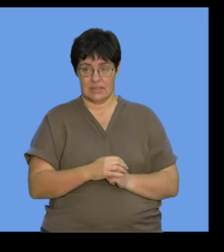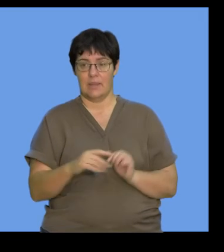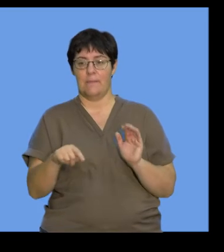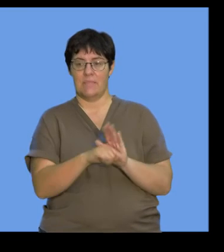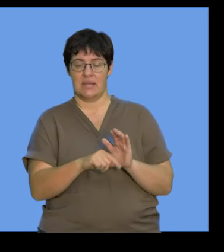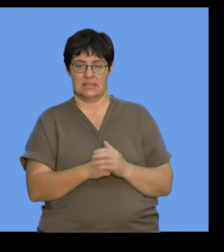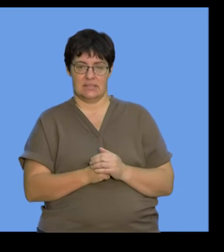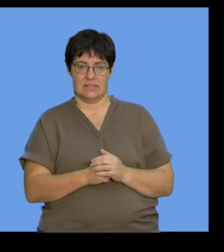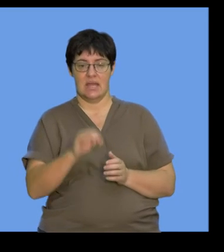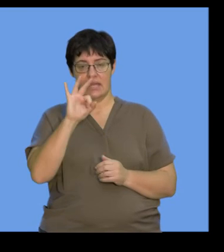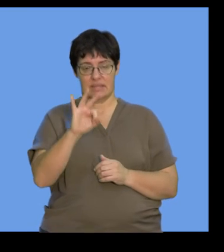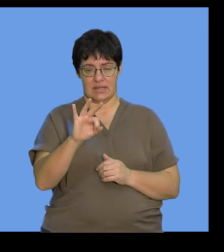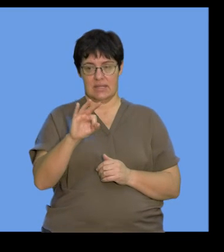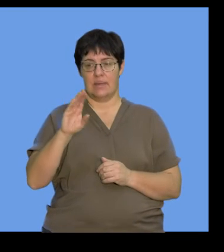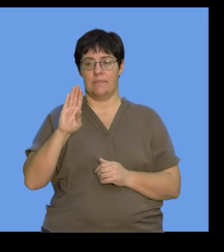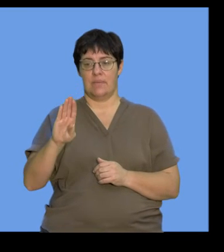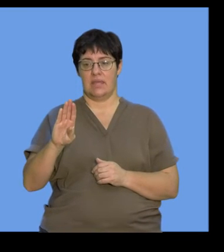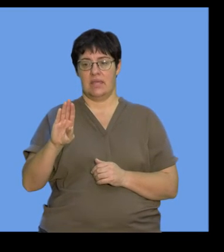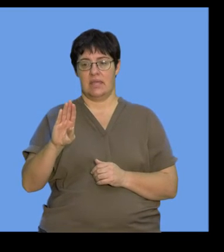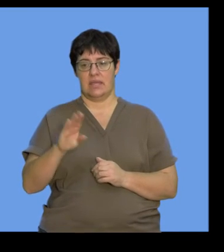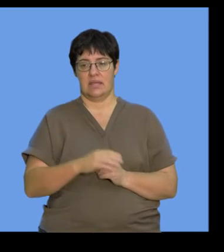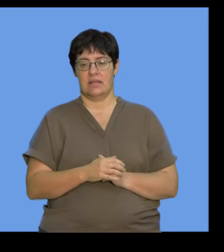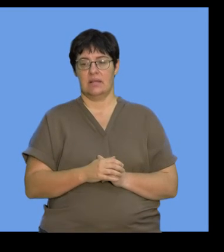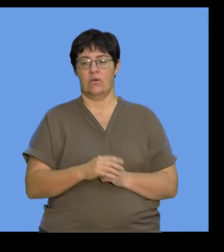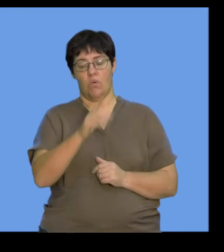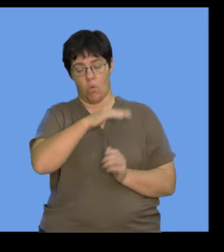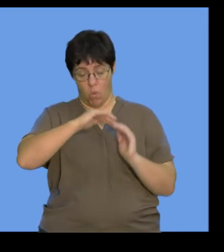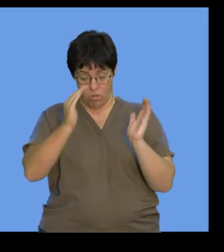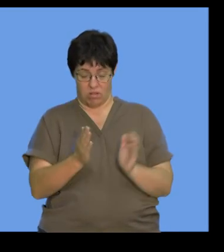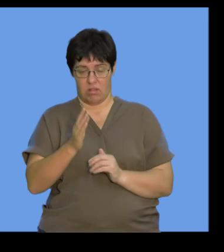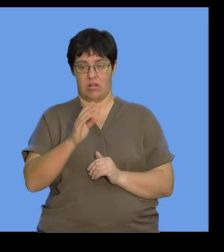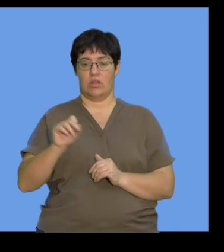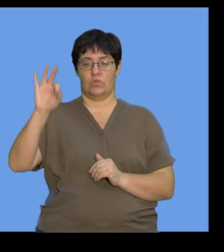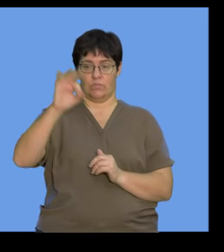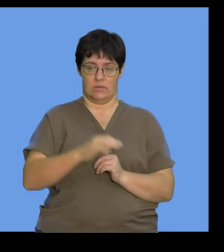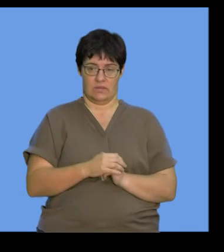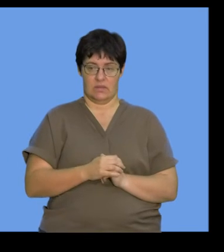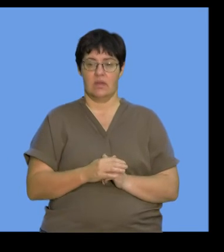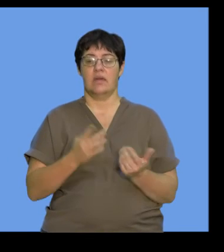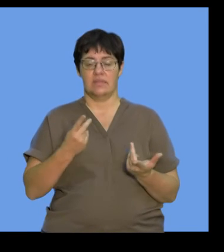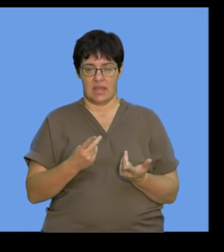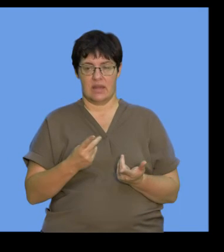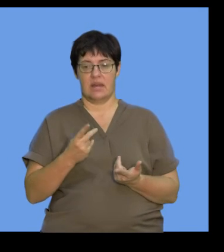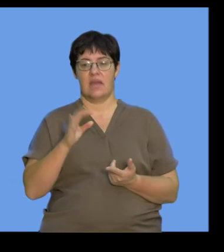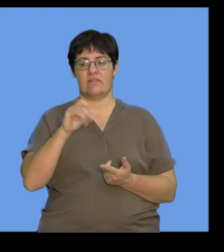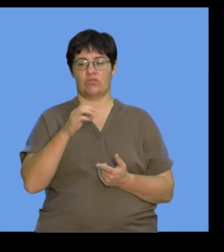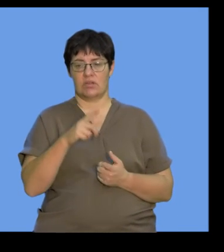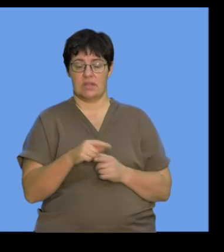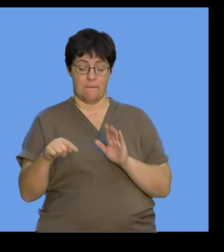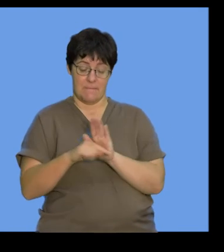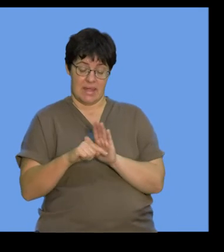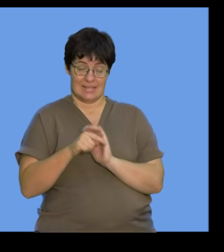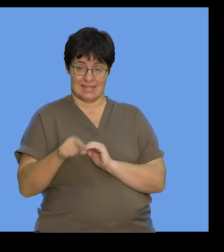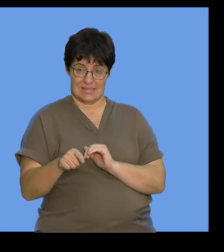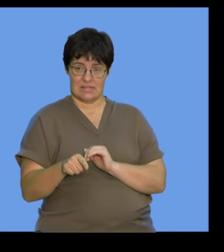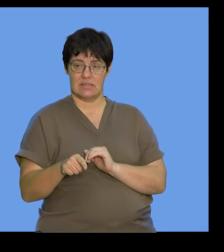3 minus 3b, all of this cubed. And then you can then factorize this.